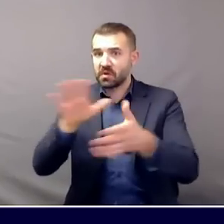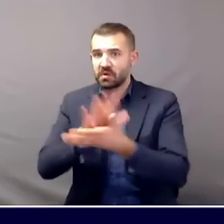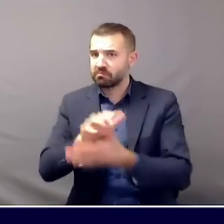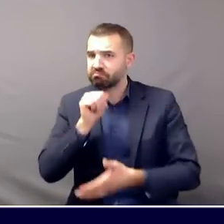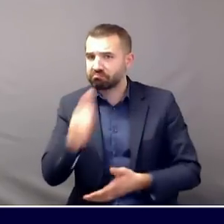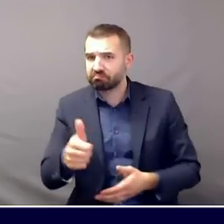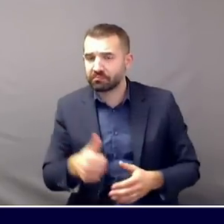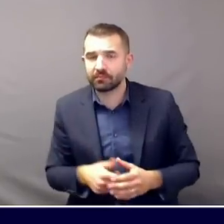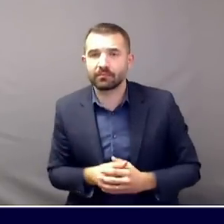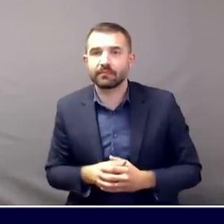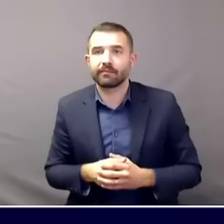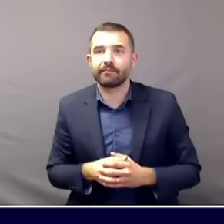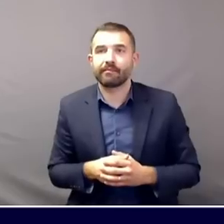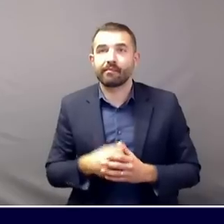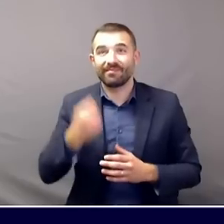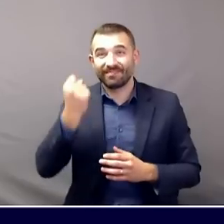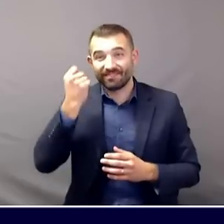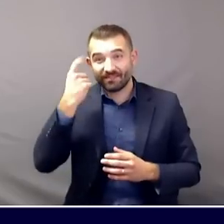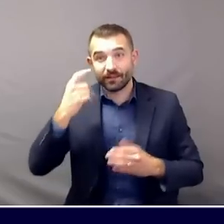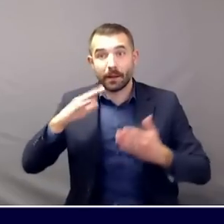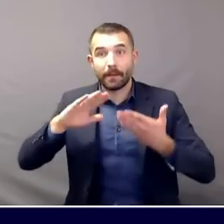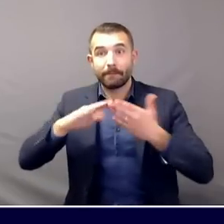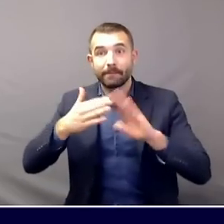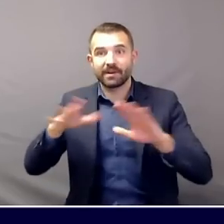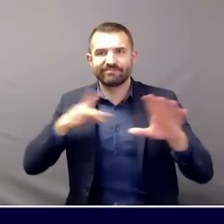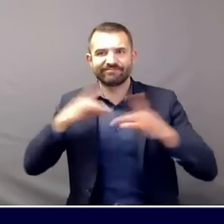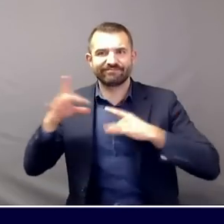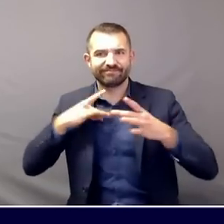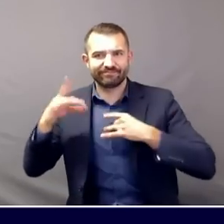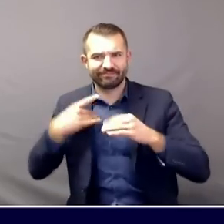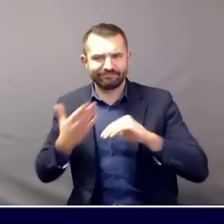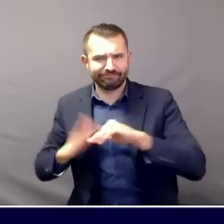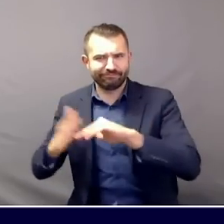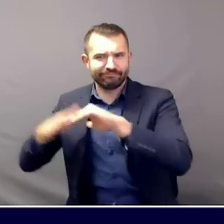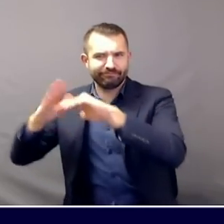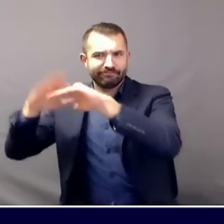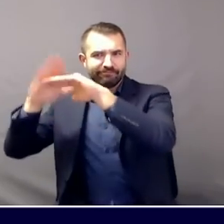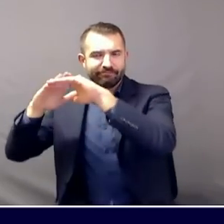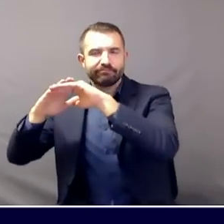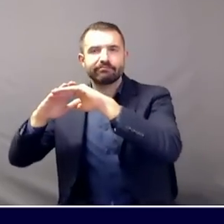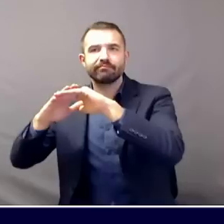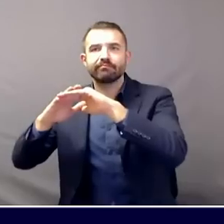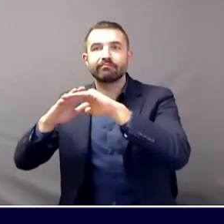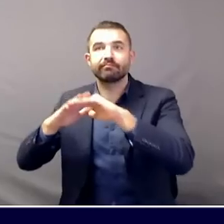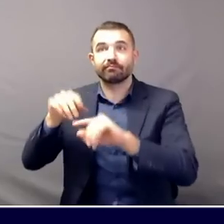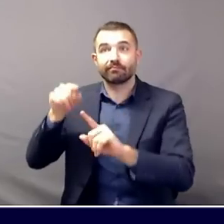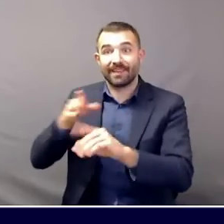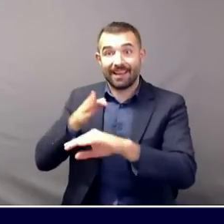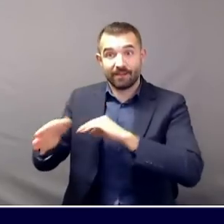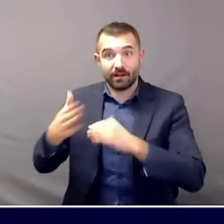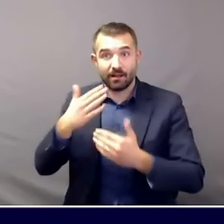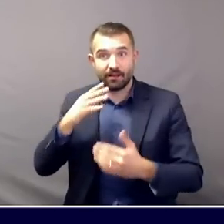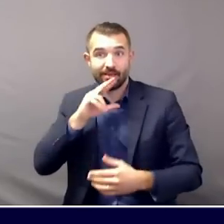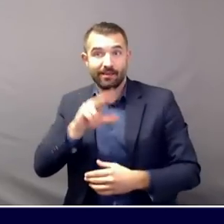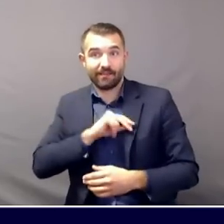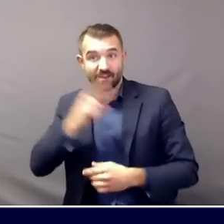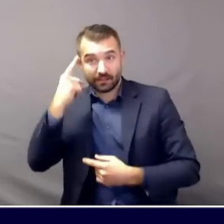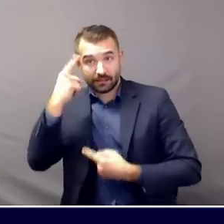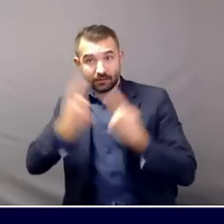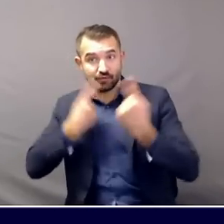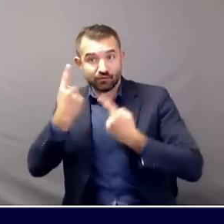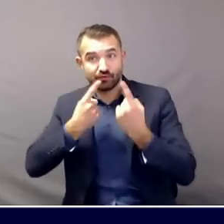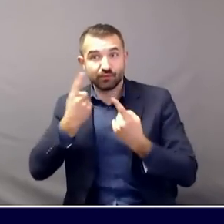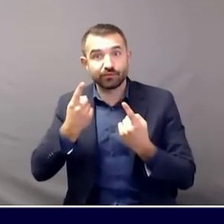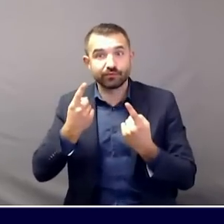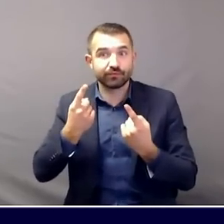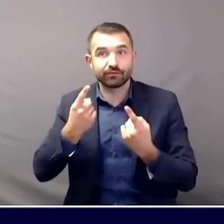transmission. Are you considering recommending that schools scale back in-person learning post-Thanksgiving or perhaps post the winter holiday like